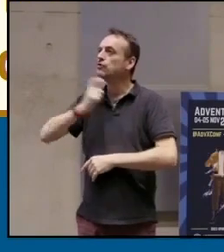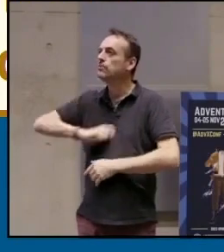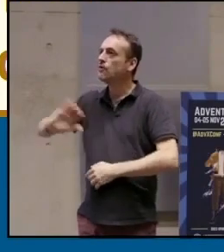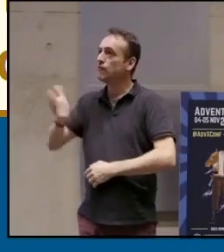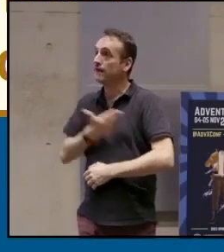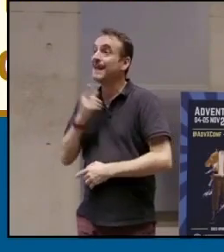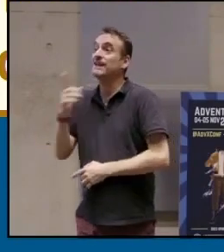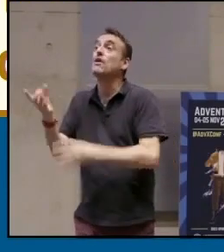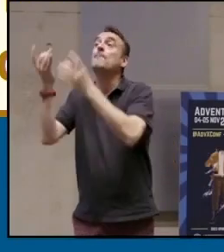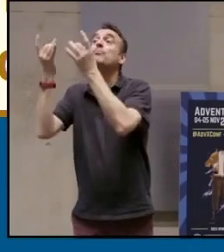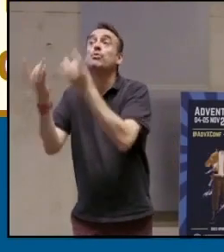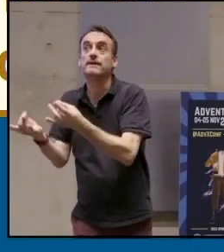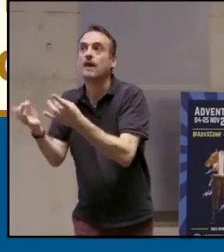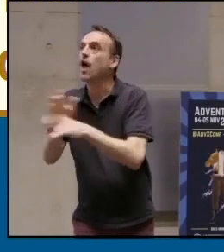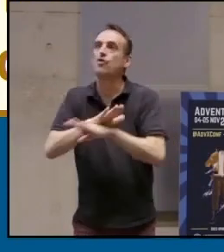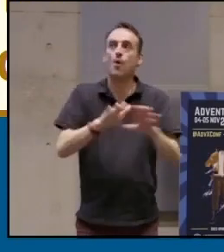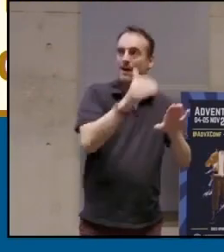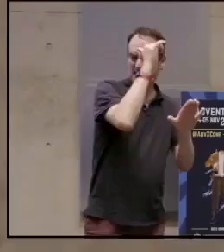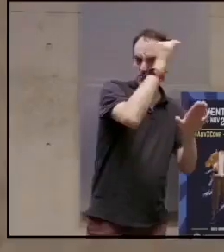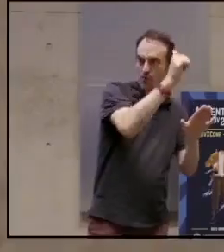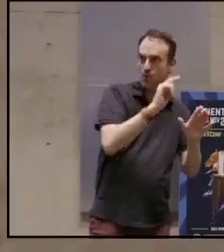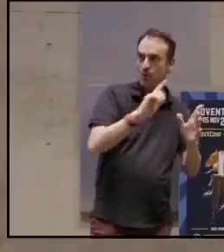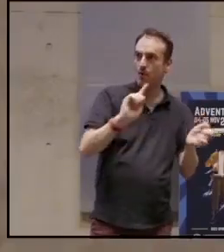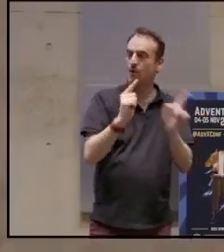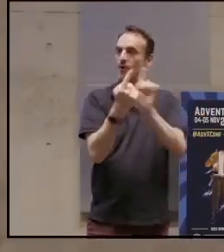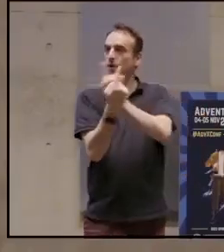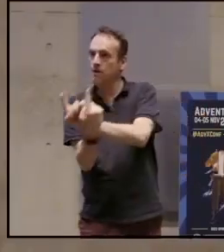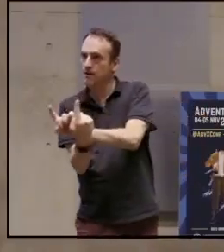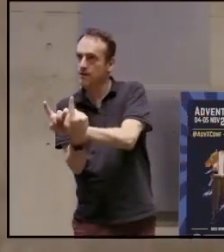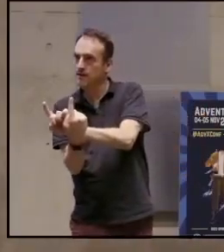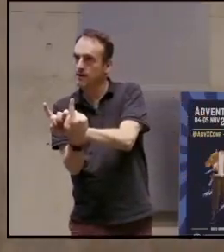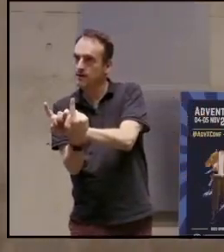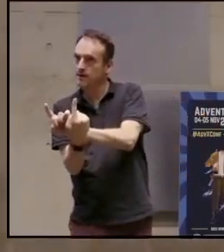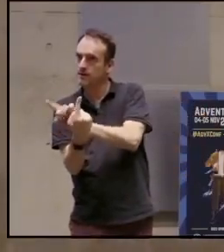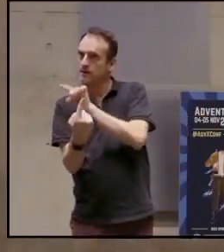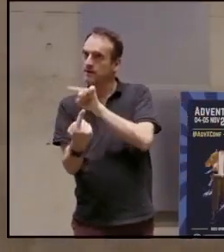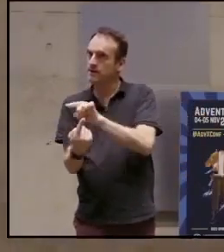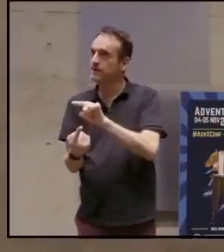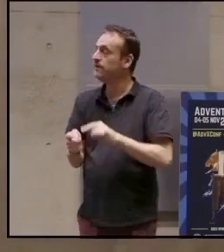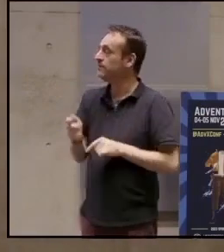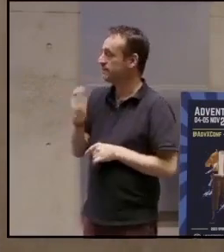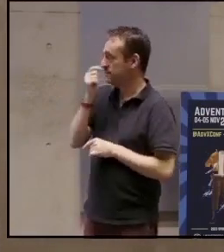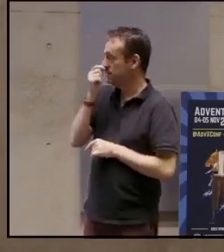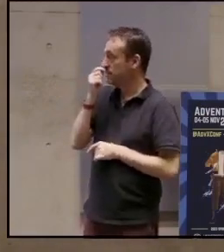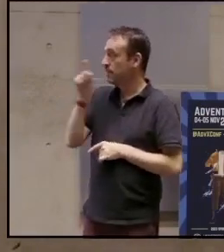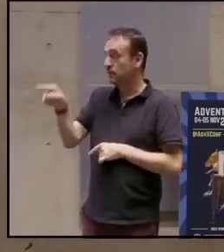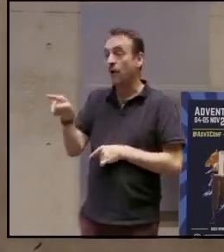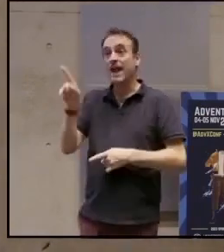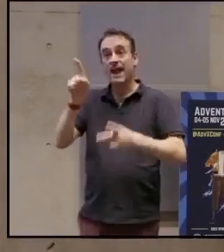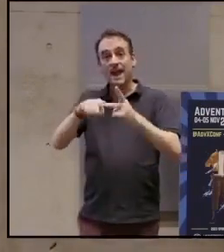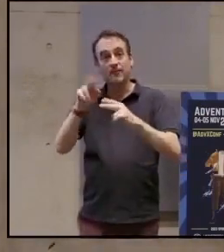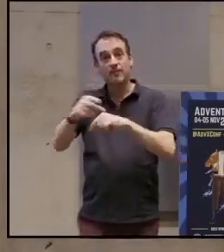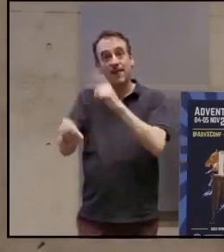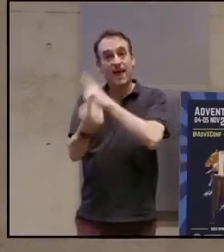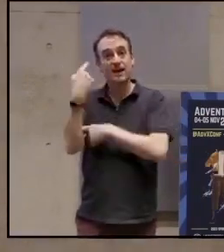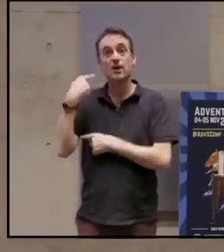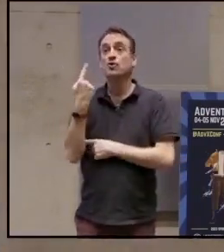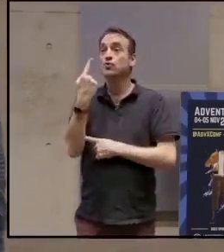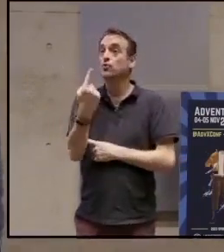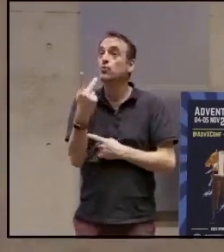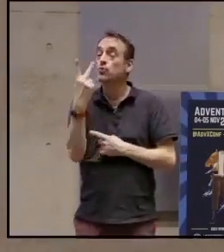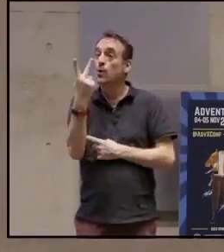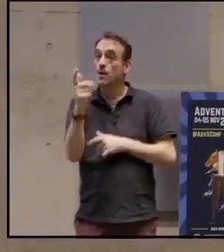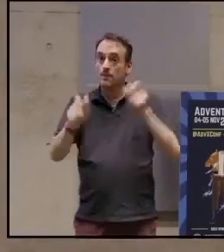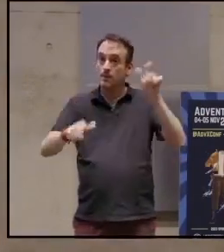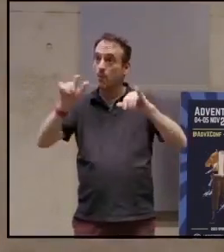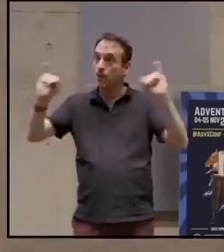Buddhist. So if the last conflict nugget that we talked about was about two people in the middle of a struggle for dominance with each other, this one is